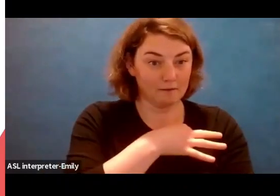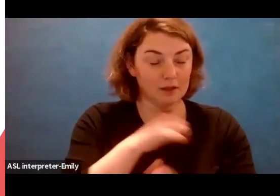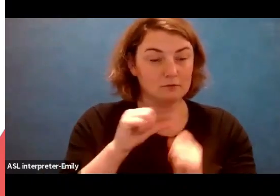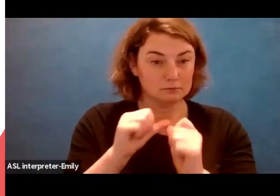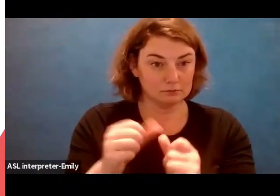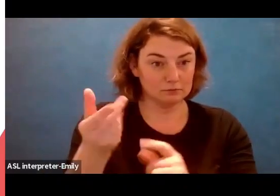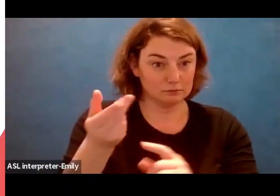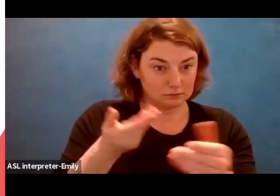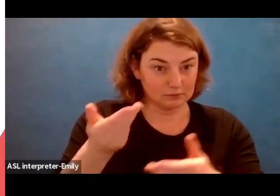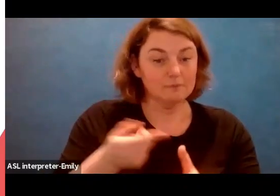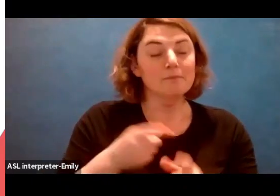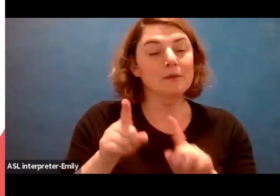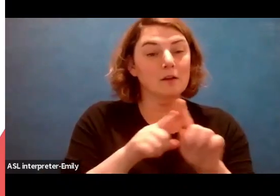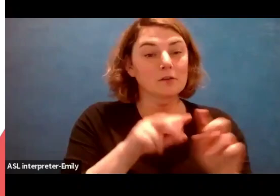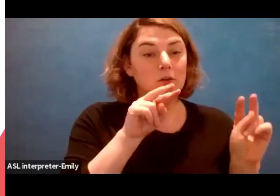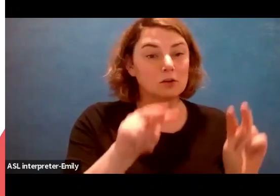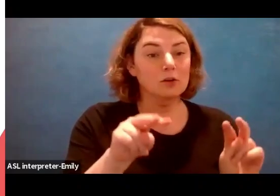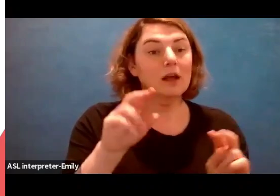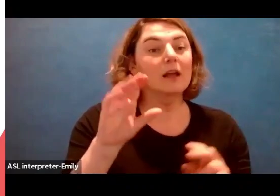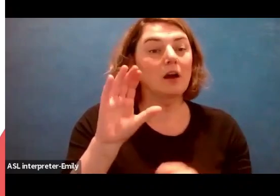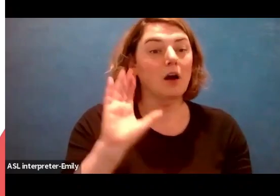at arrowheadaging.org.